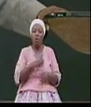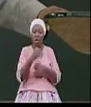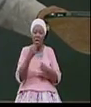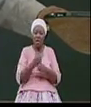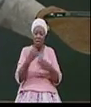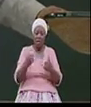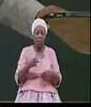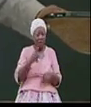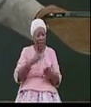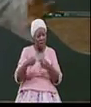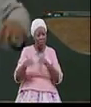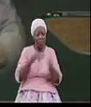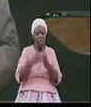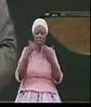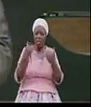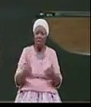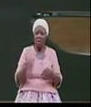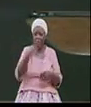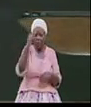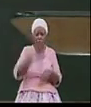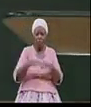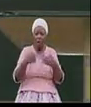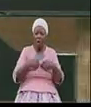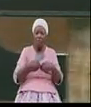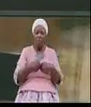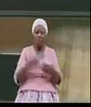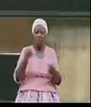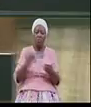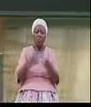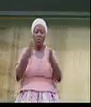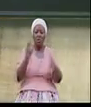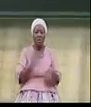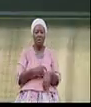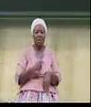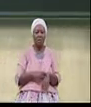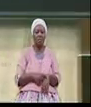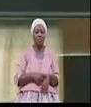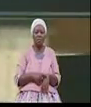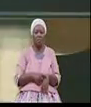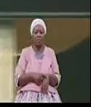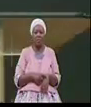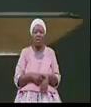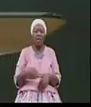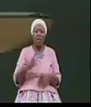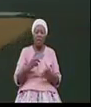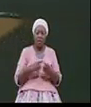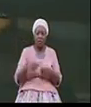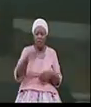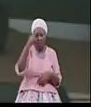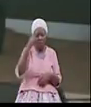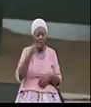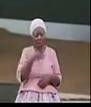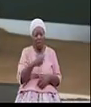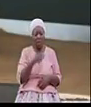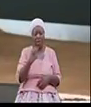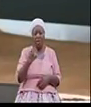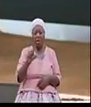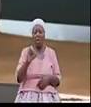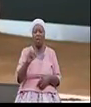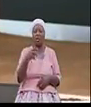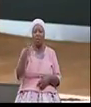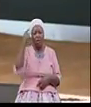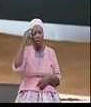have too much time left. But you know, he thought, I'm old now. I depend on